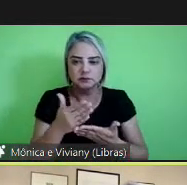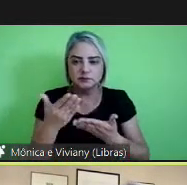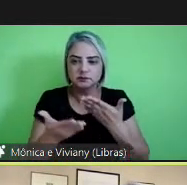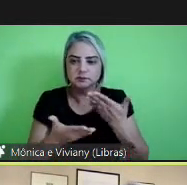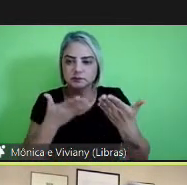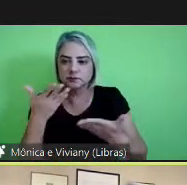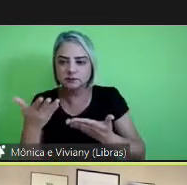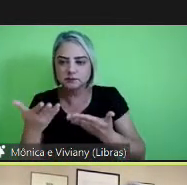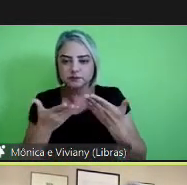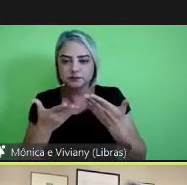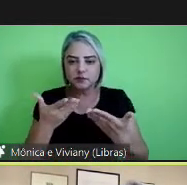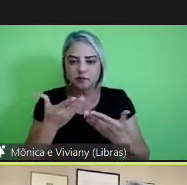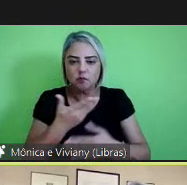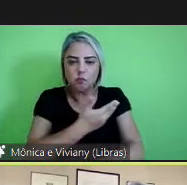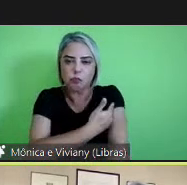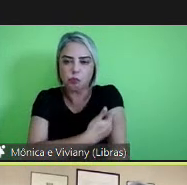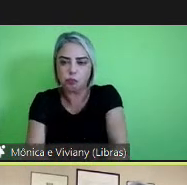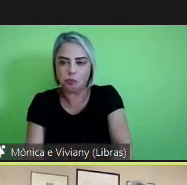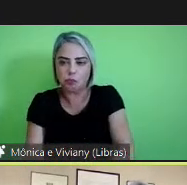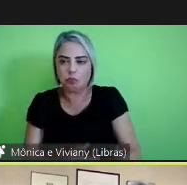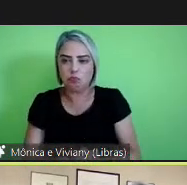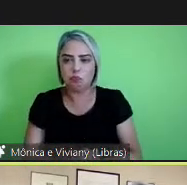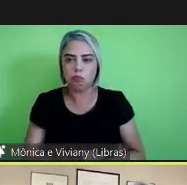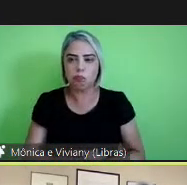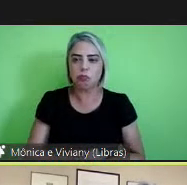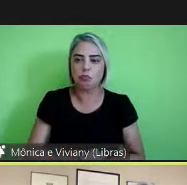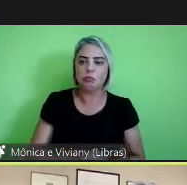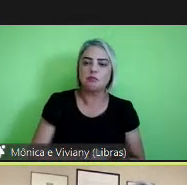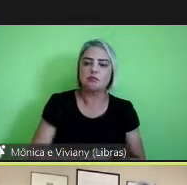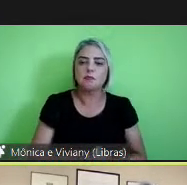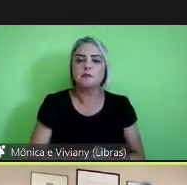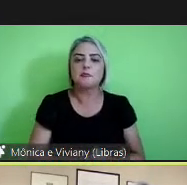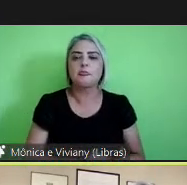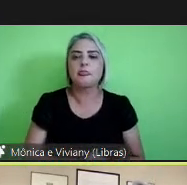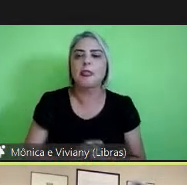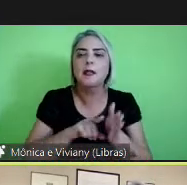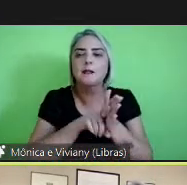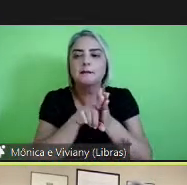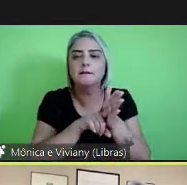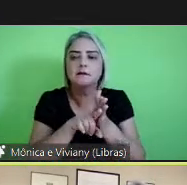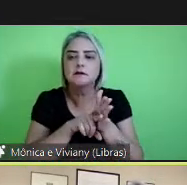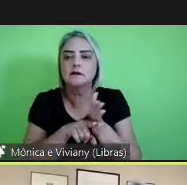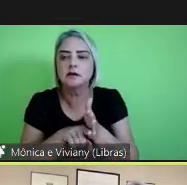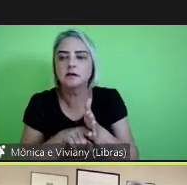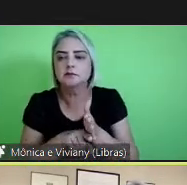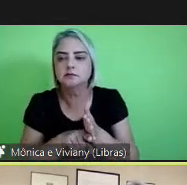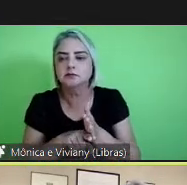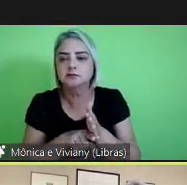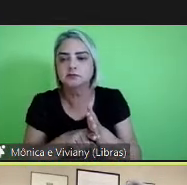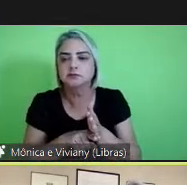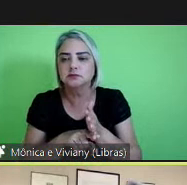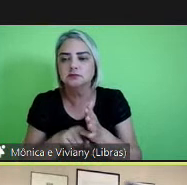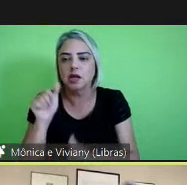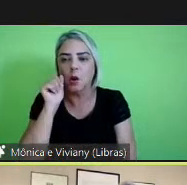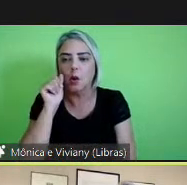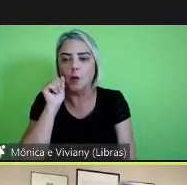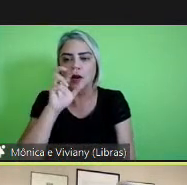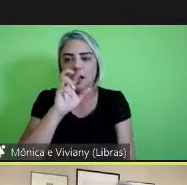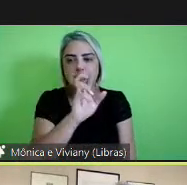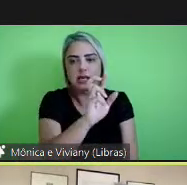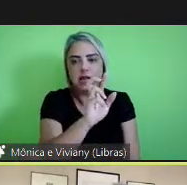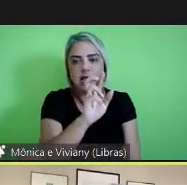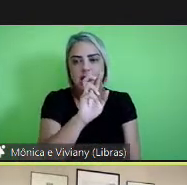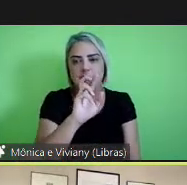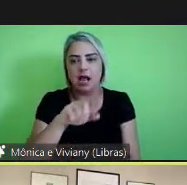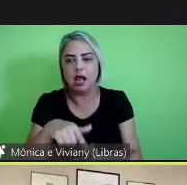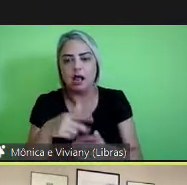In an RCT that we conducted here in my city with pregnant women, so we use the 5 A's of healthy pregnancy weight gain, we didn't find